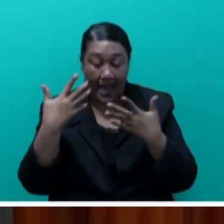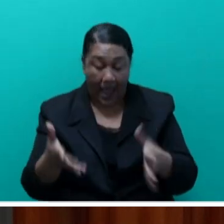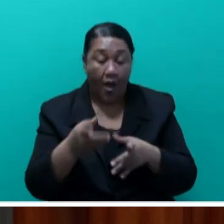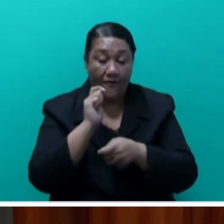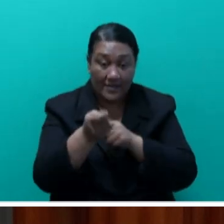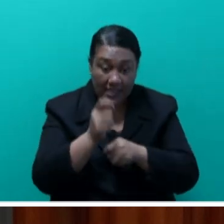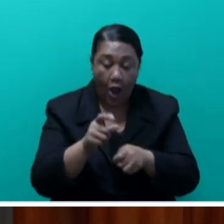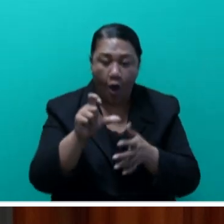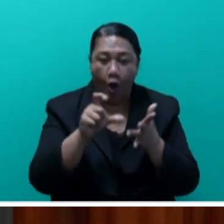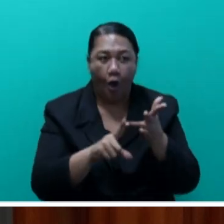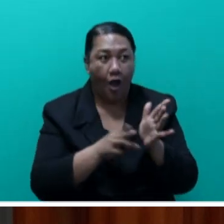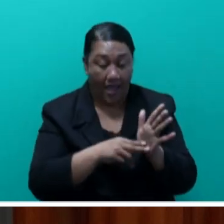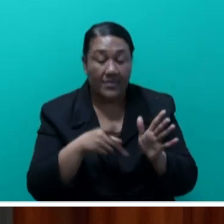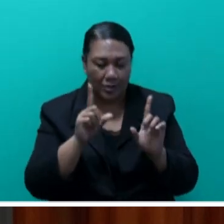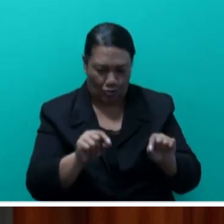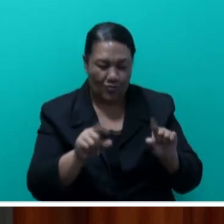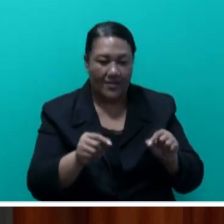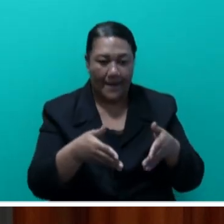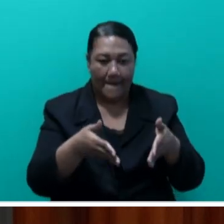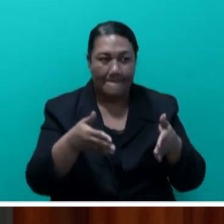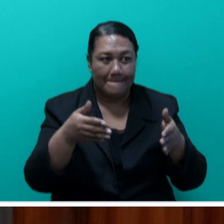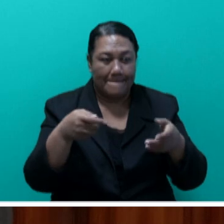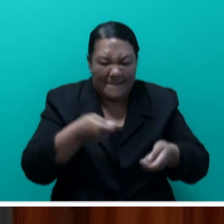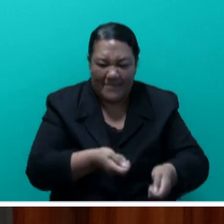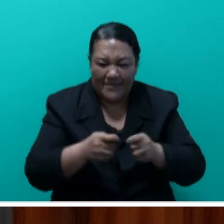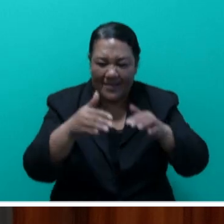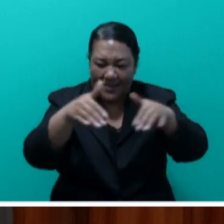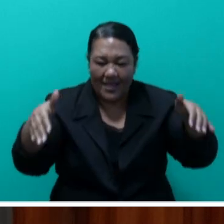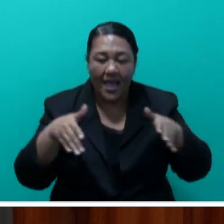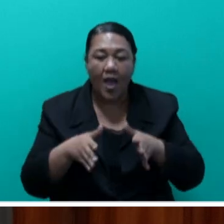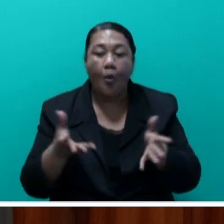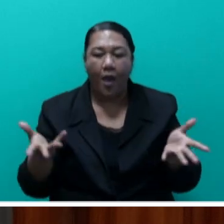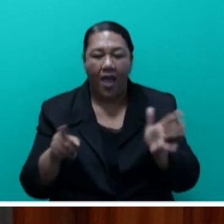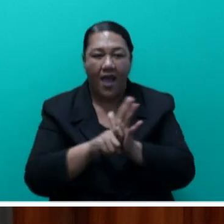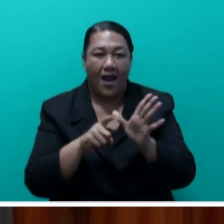pond culture of milkfish at Thamboni Research Station in Ra.